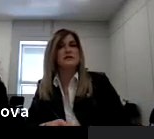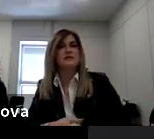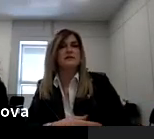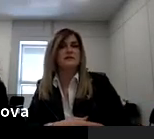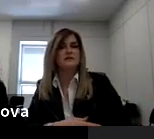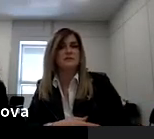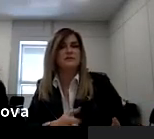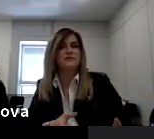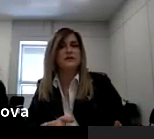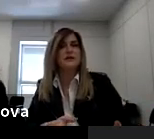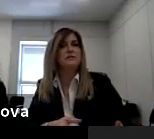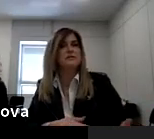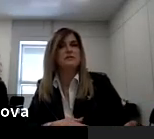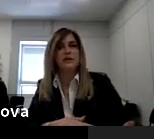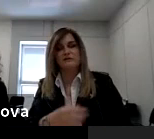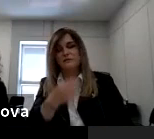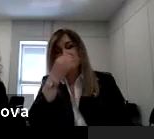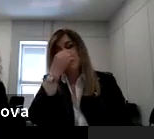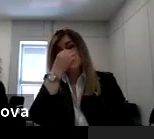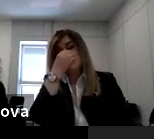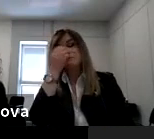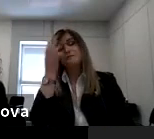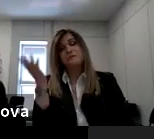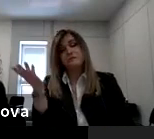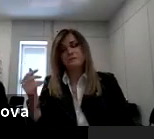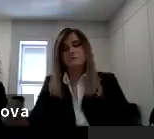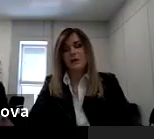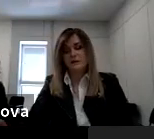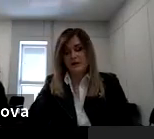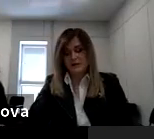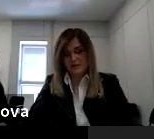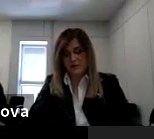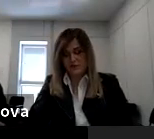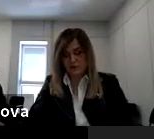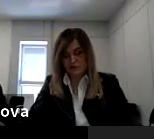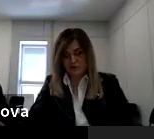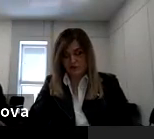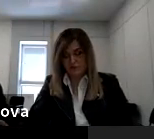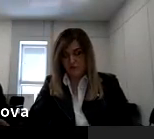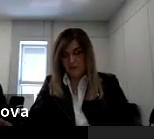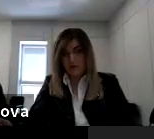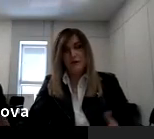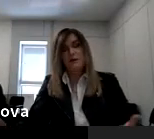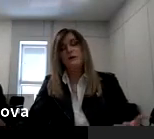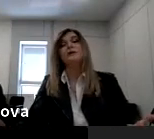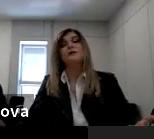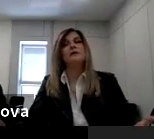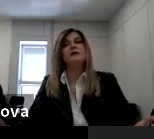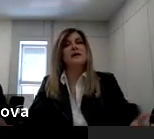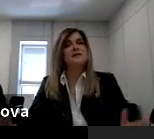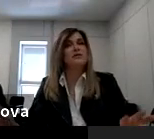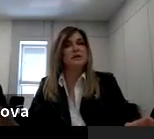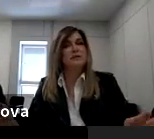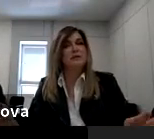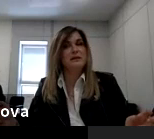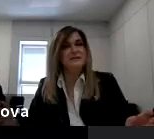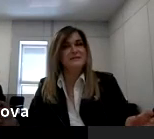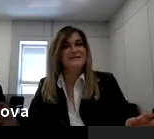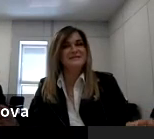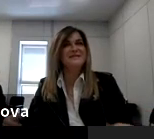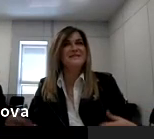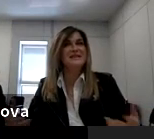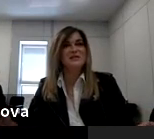ILCS, 3W we have. So that is as an option. That is all blah, blah,